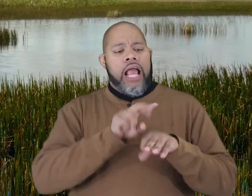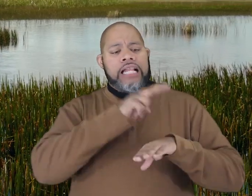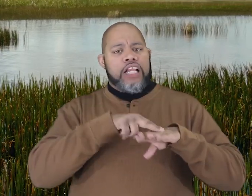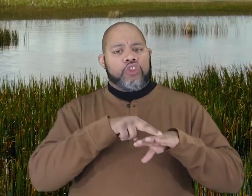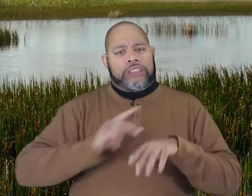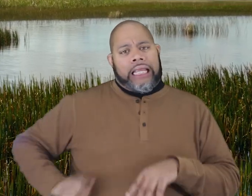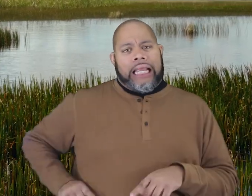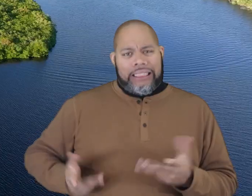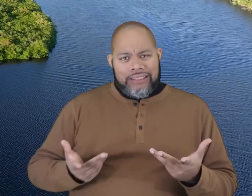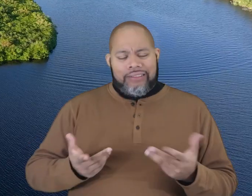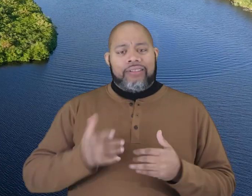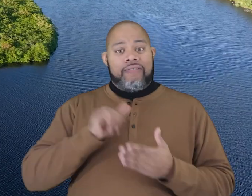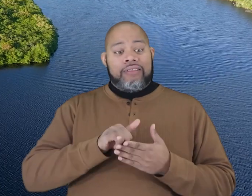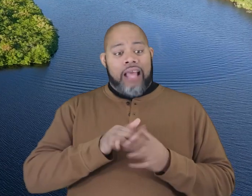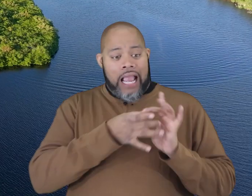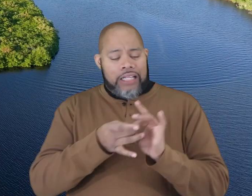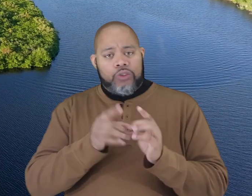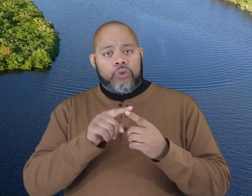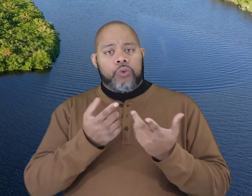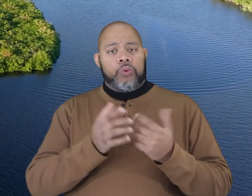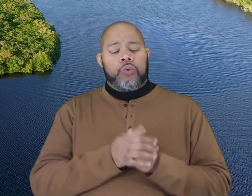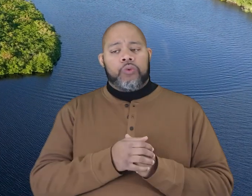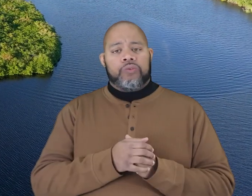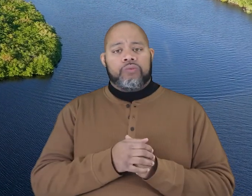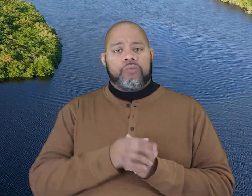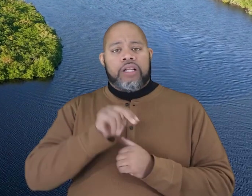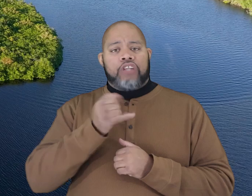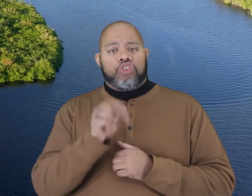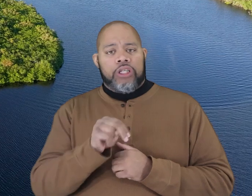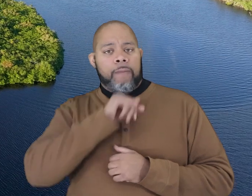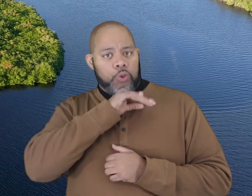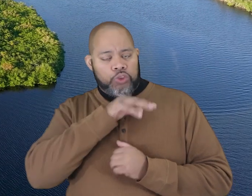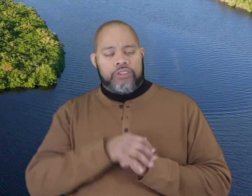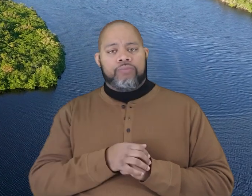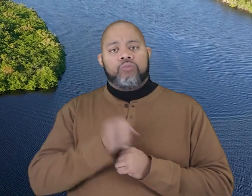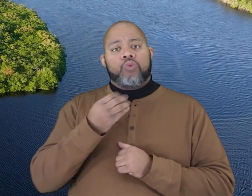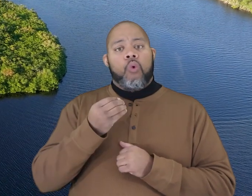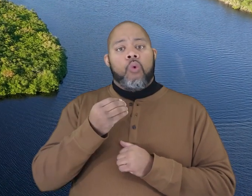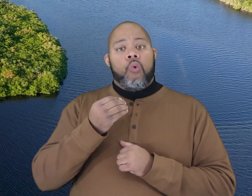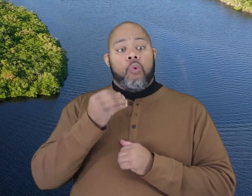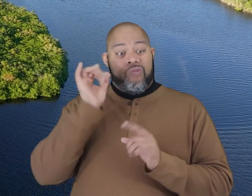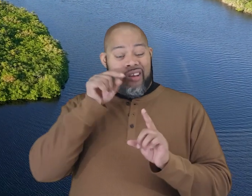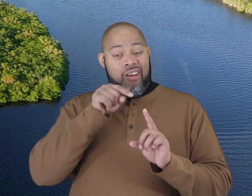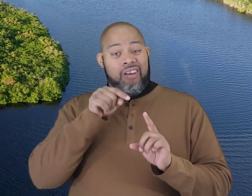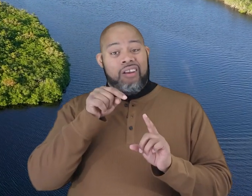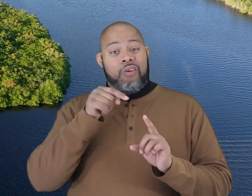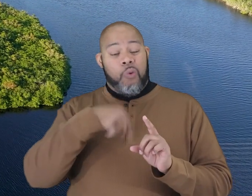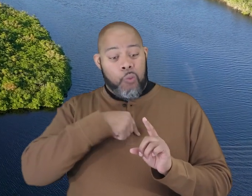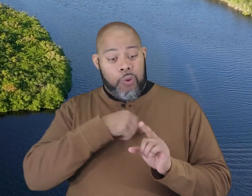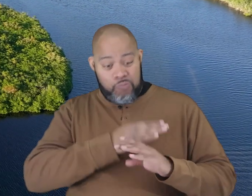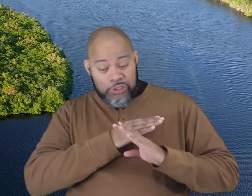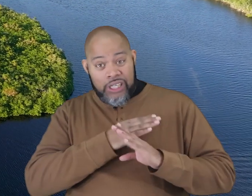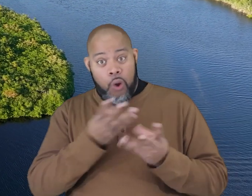to as nature's kidneys, and this is the connection to nitrogen pollution. So to the extent